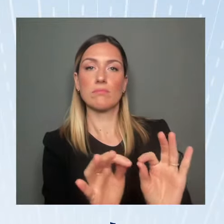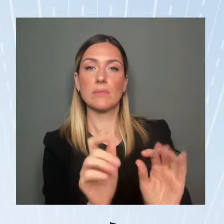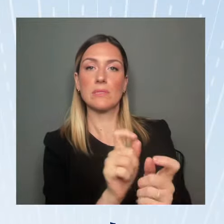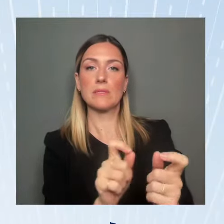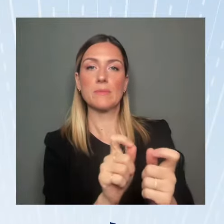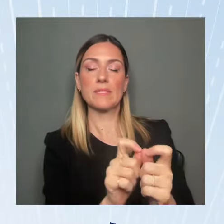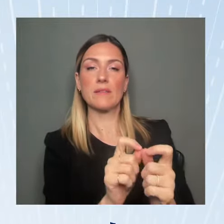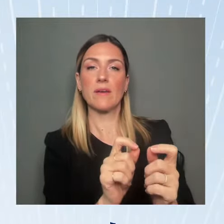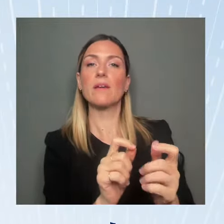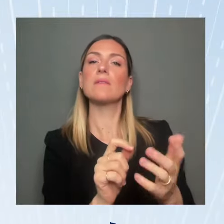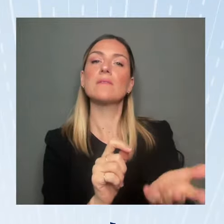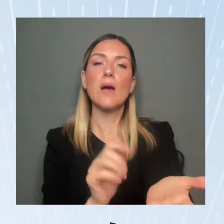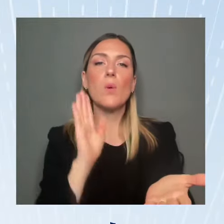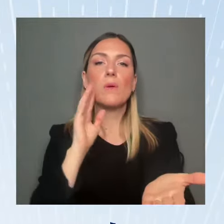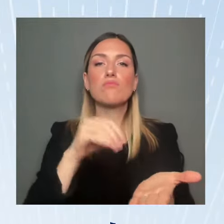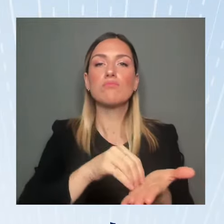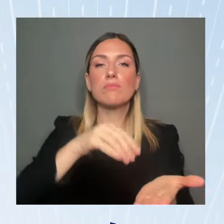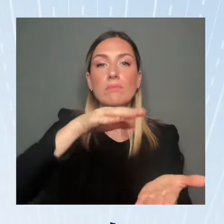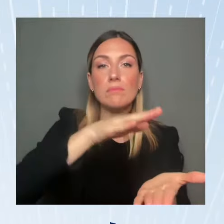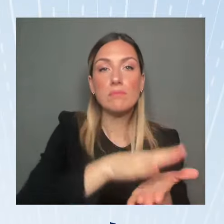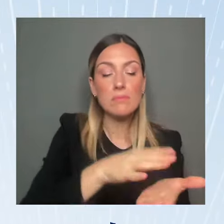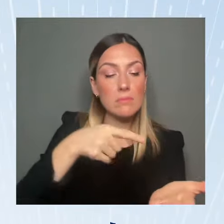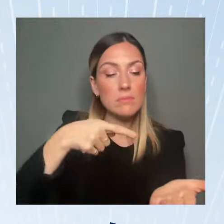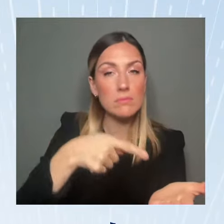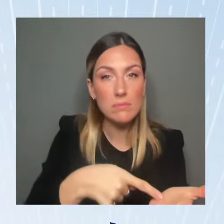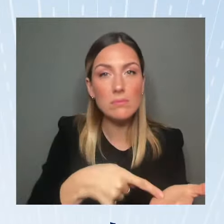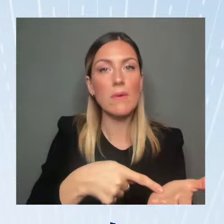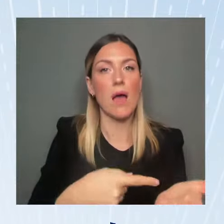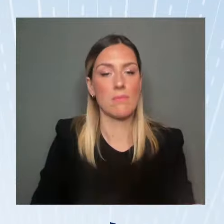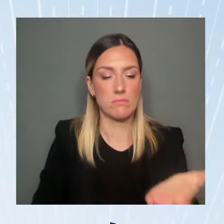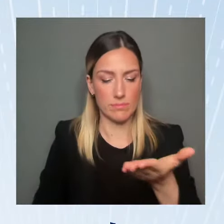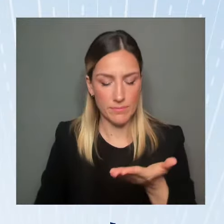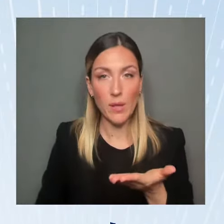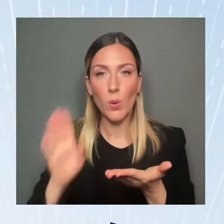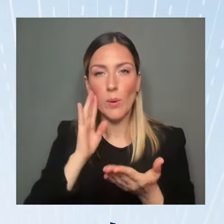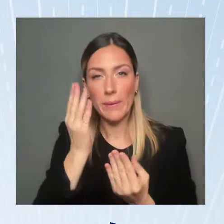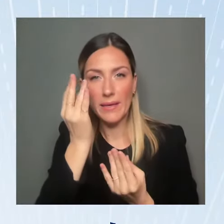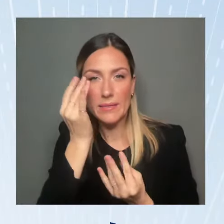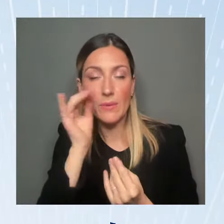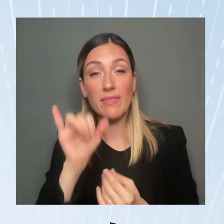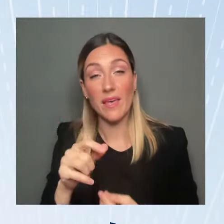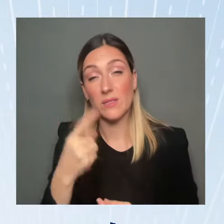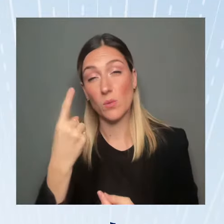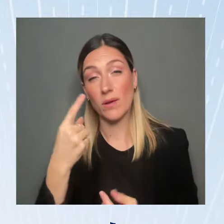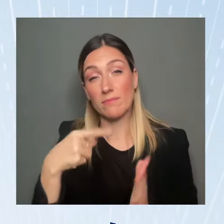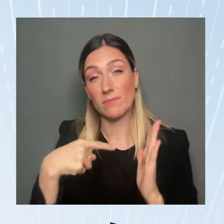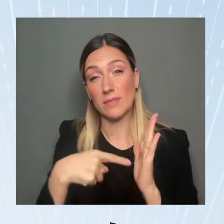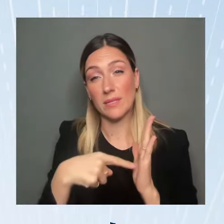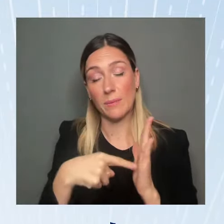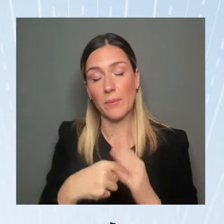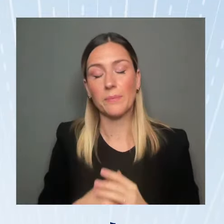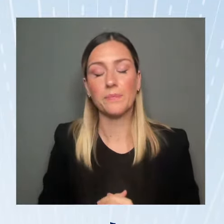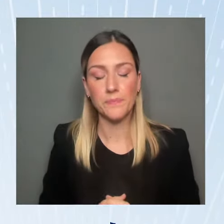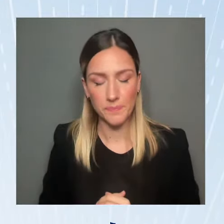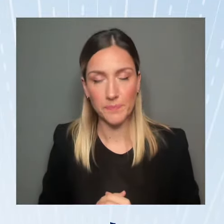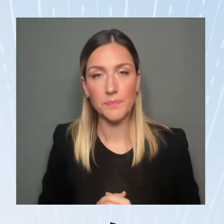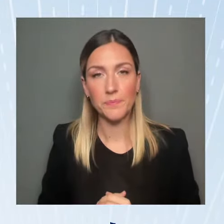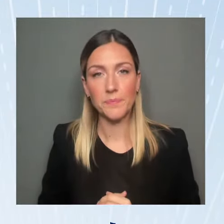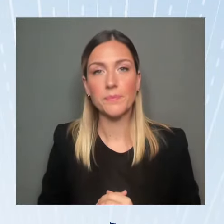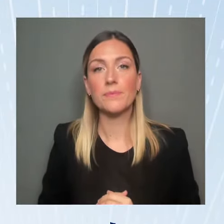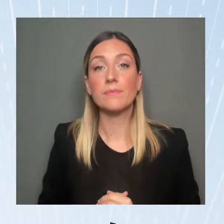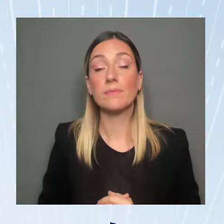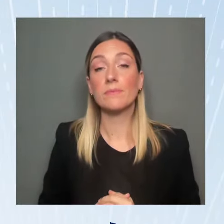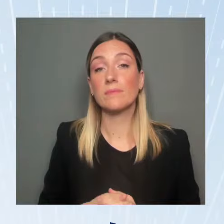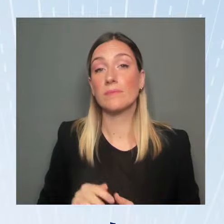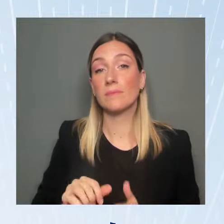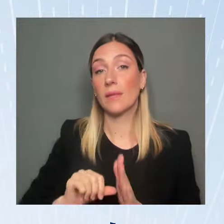views, get it on the record, and that will be considered. So that's just a specific example in this particular context. Another thing I want to stress,